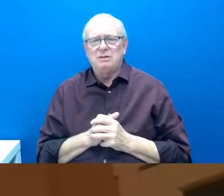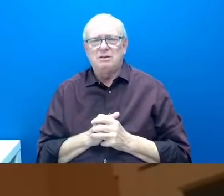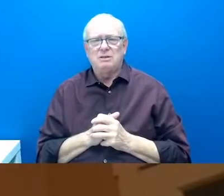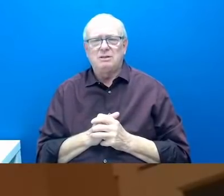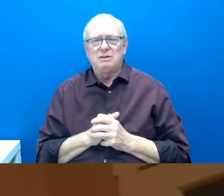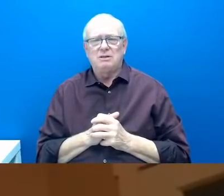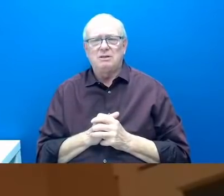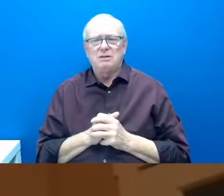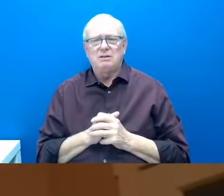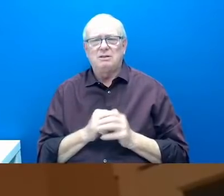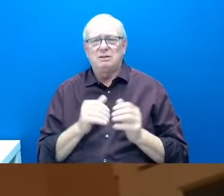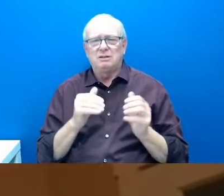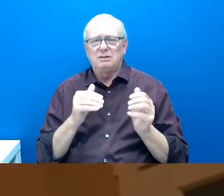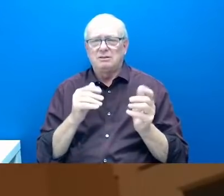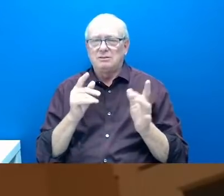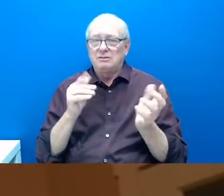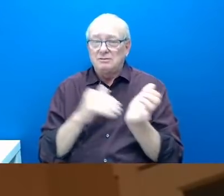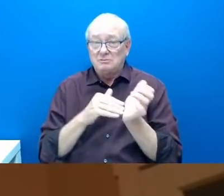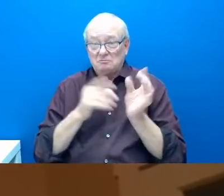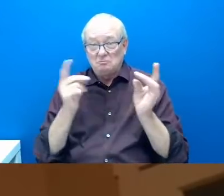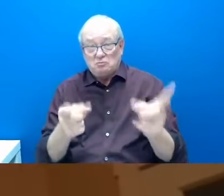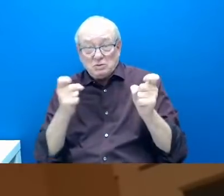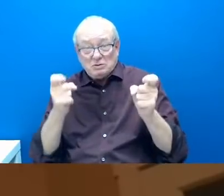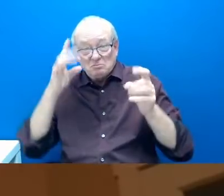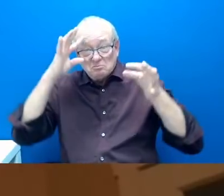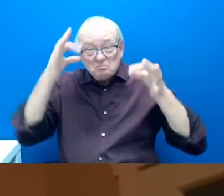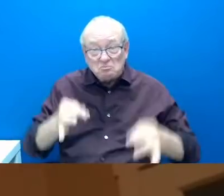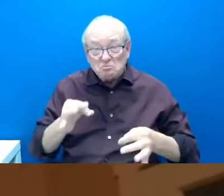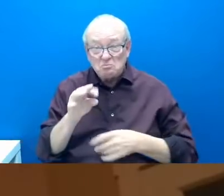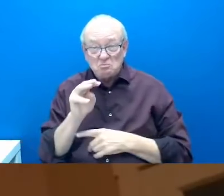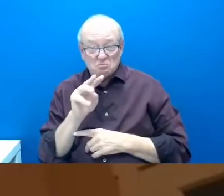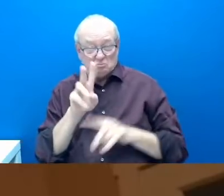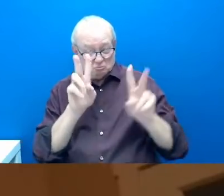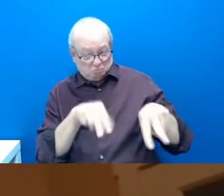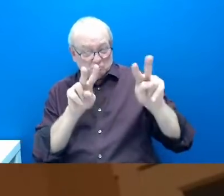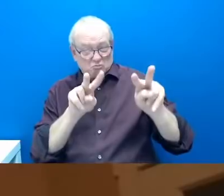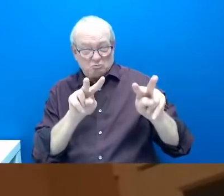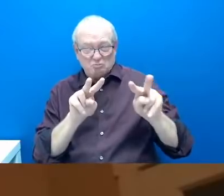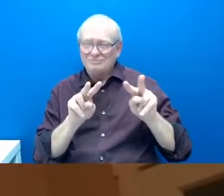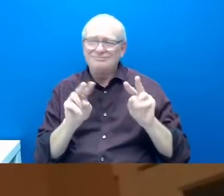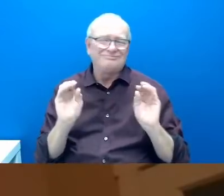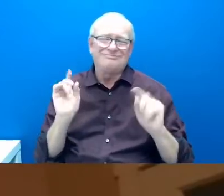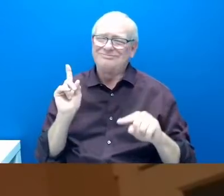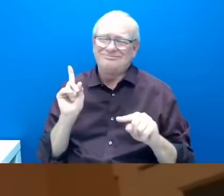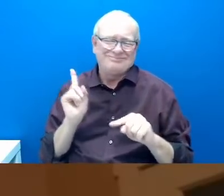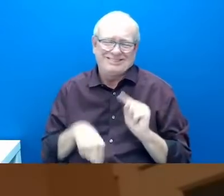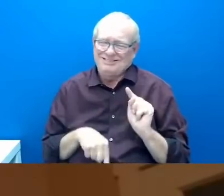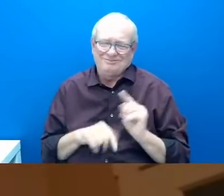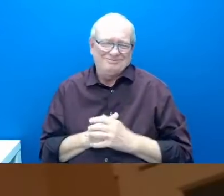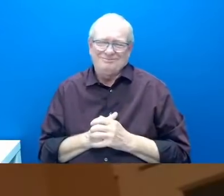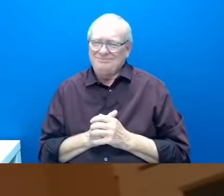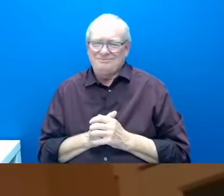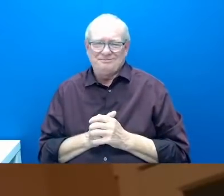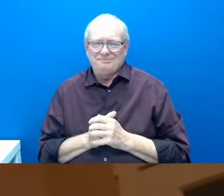Nobody benefits when a physician is making a snap moral judgment about a patient, and that is true for any scenario that we're dealing